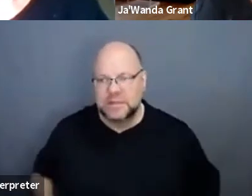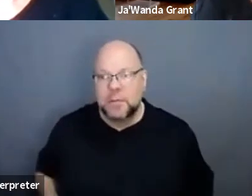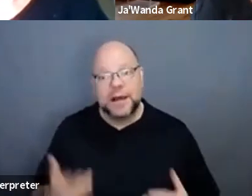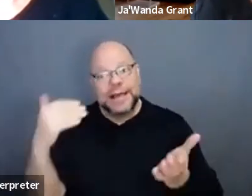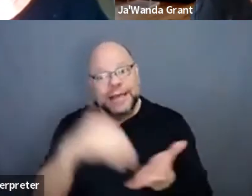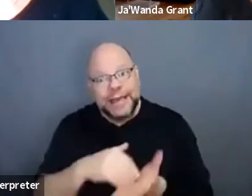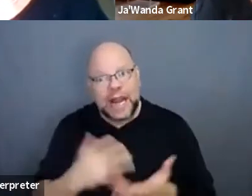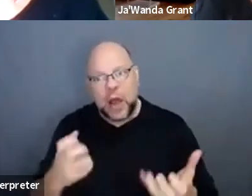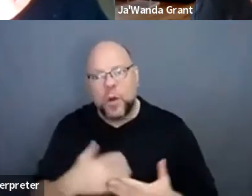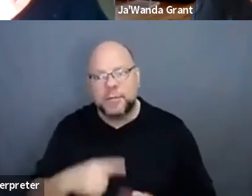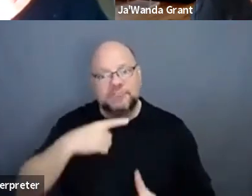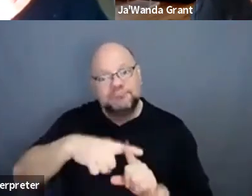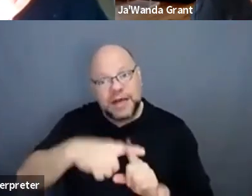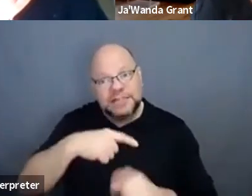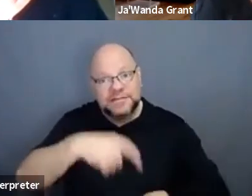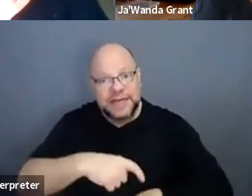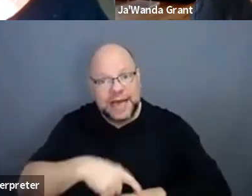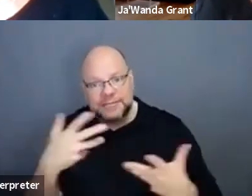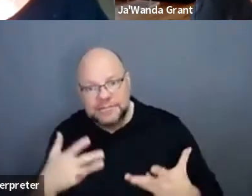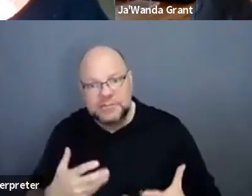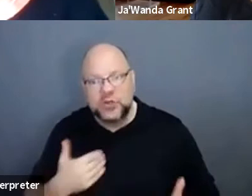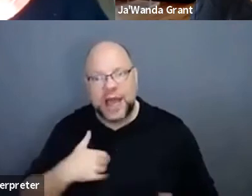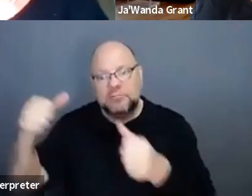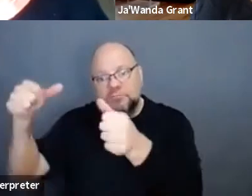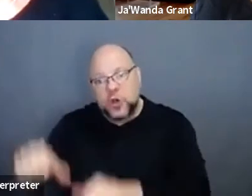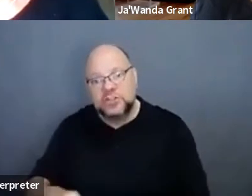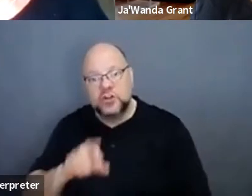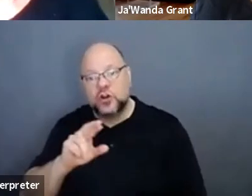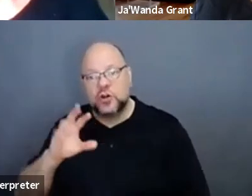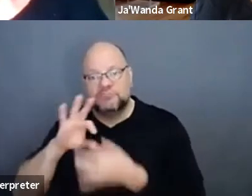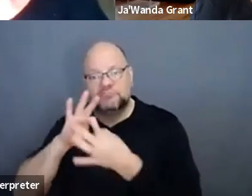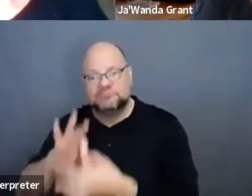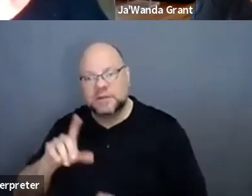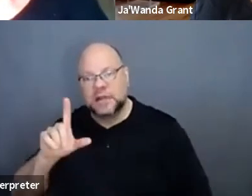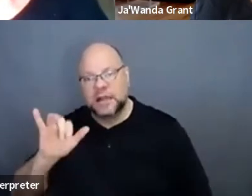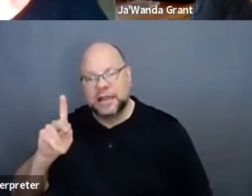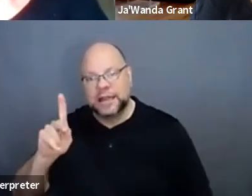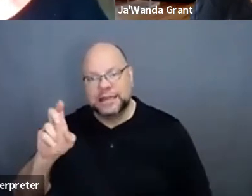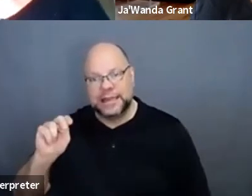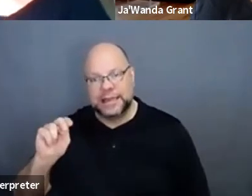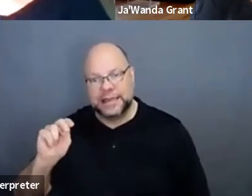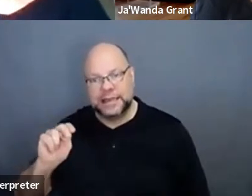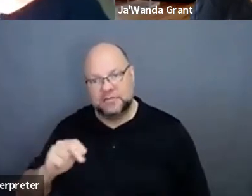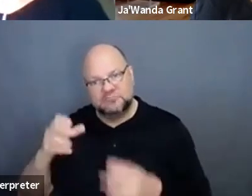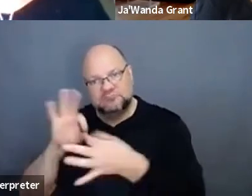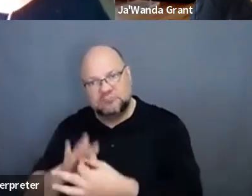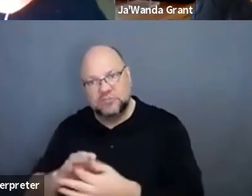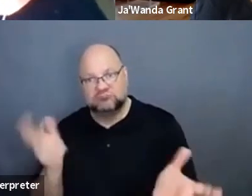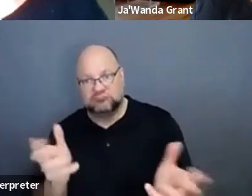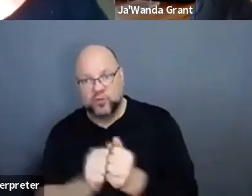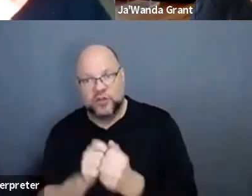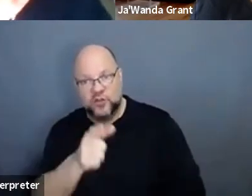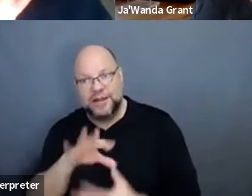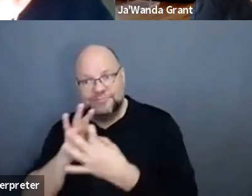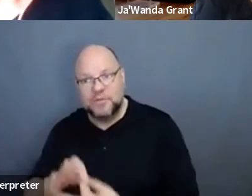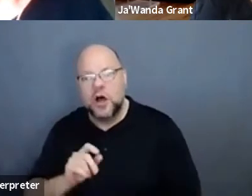I just want to be cognizant of time. So I have posted Raja's LinkedIn in the chat if you want to connect with her on LinkedIn. I also posted